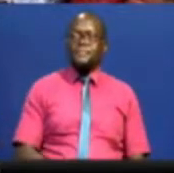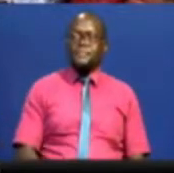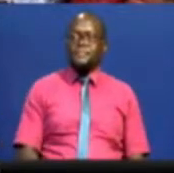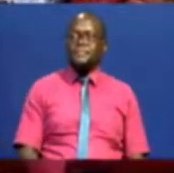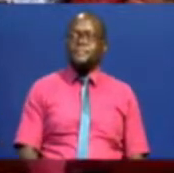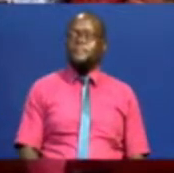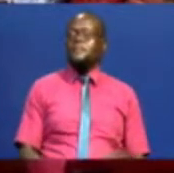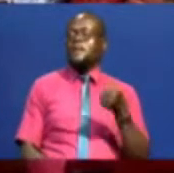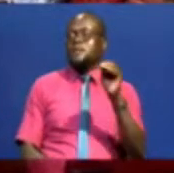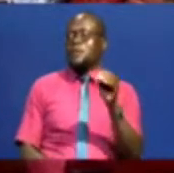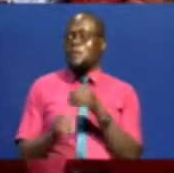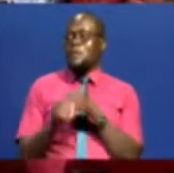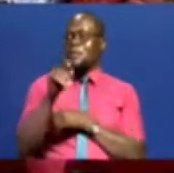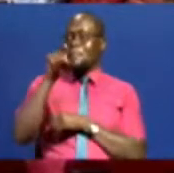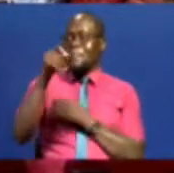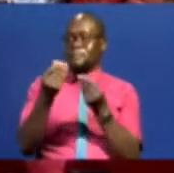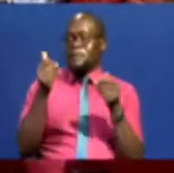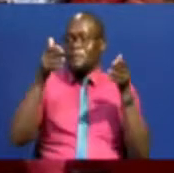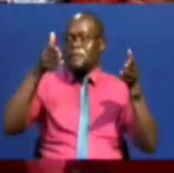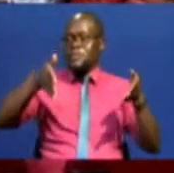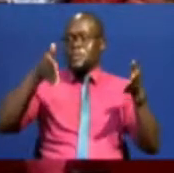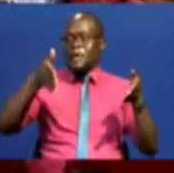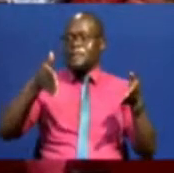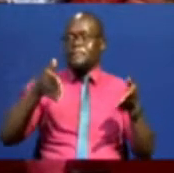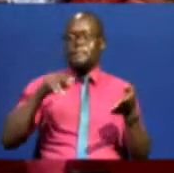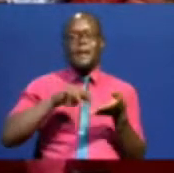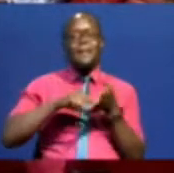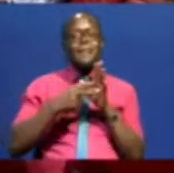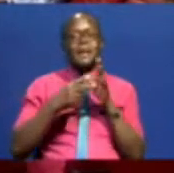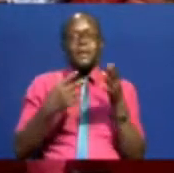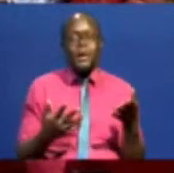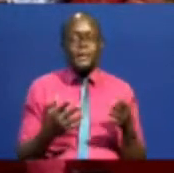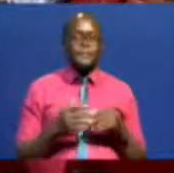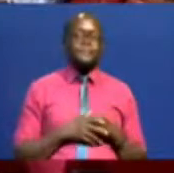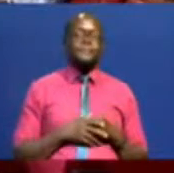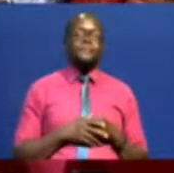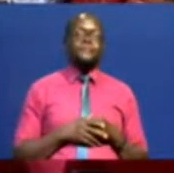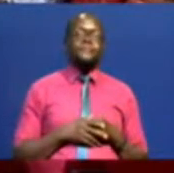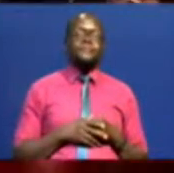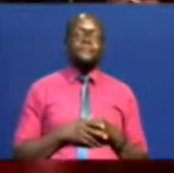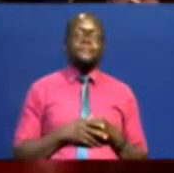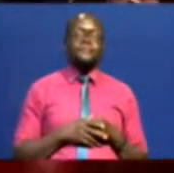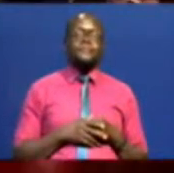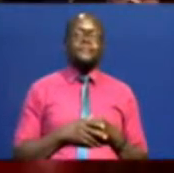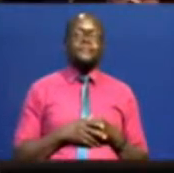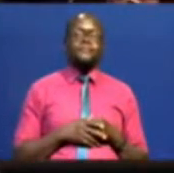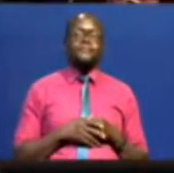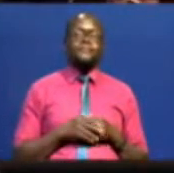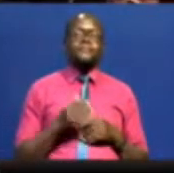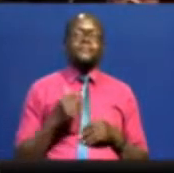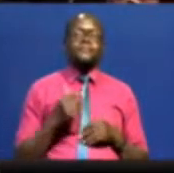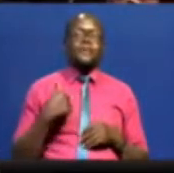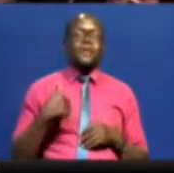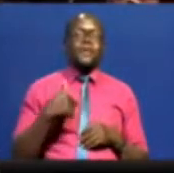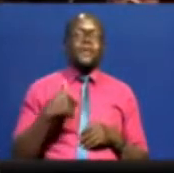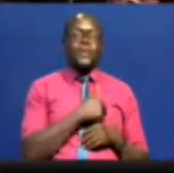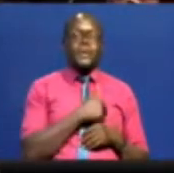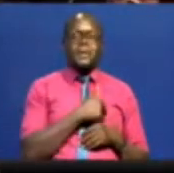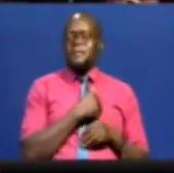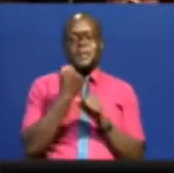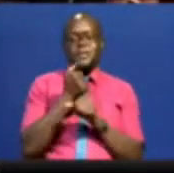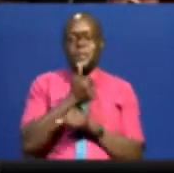And therefore, if it must be dealt with now, it would mean, therefore, Madam Speaker, that the House might not transact in any other